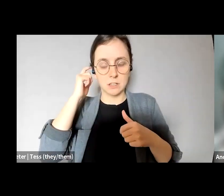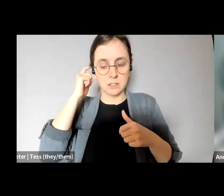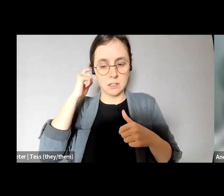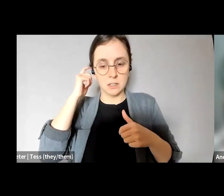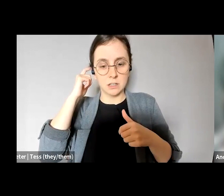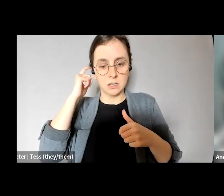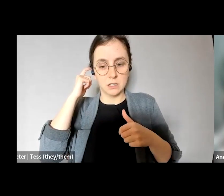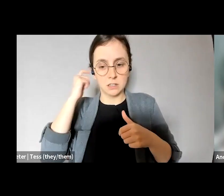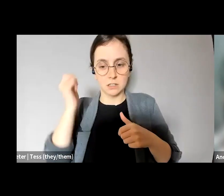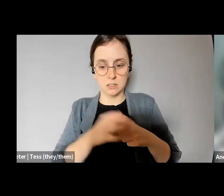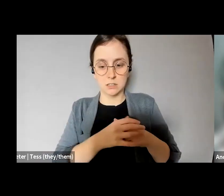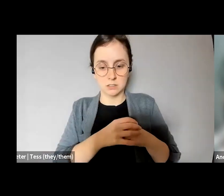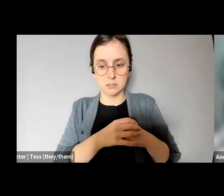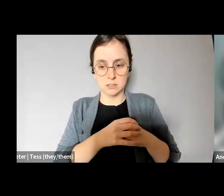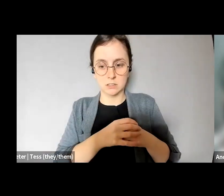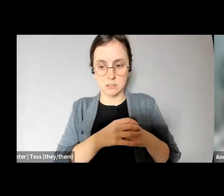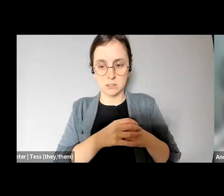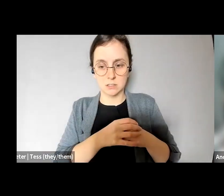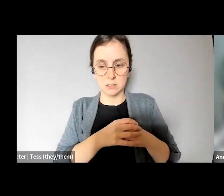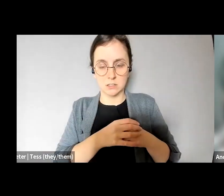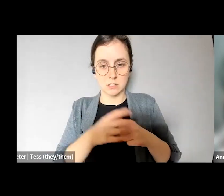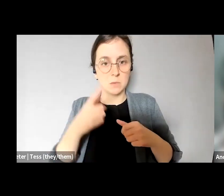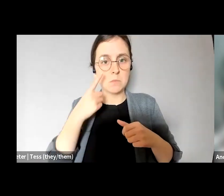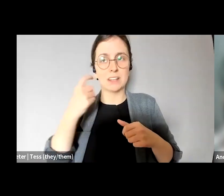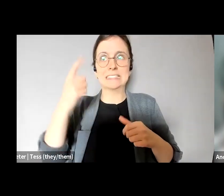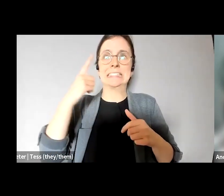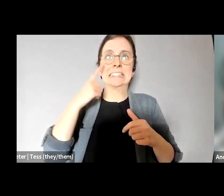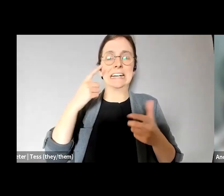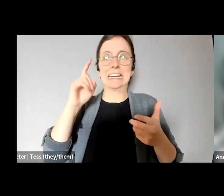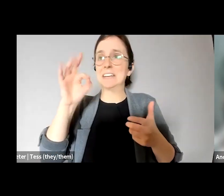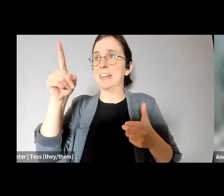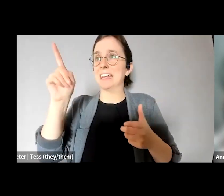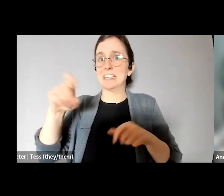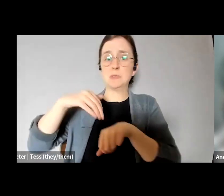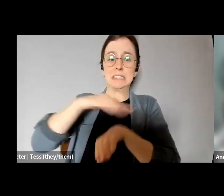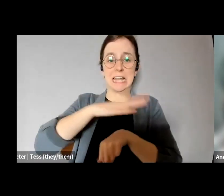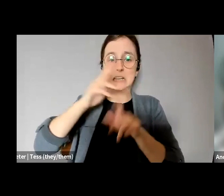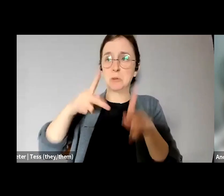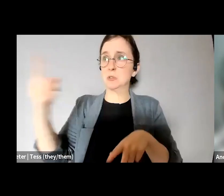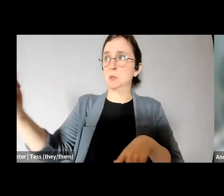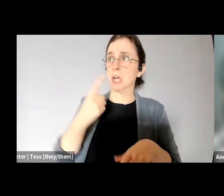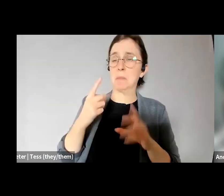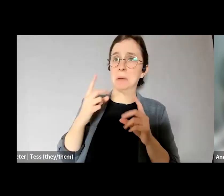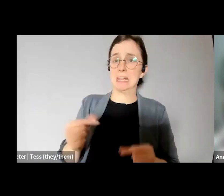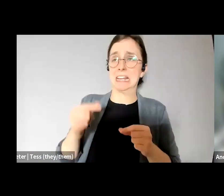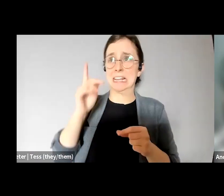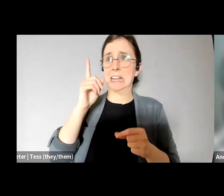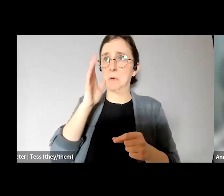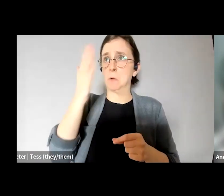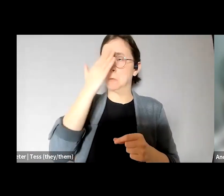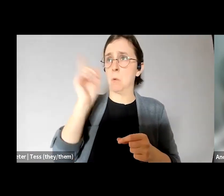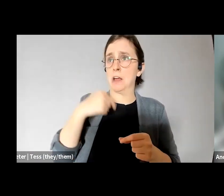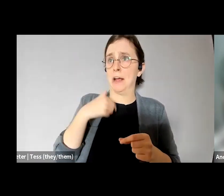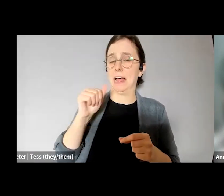to necessarily send someone out immediately, right, to help them, or that calls